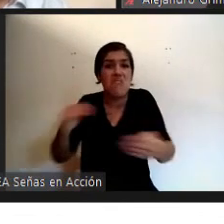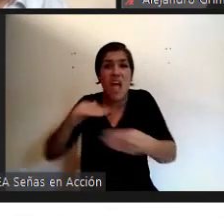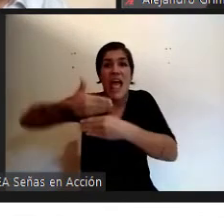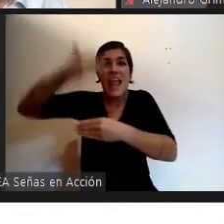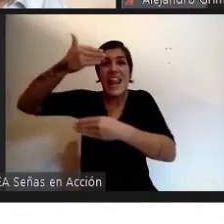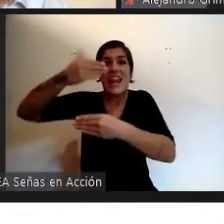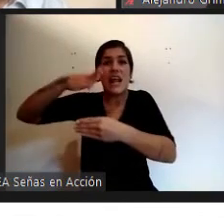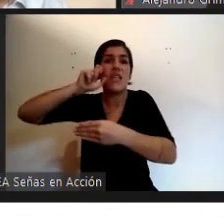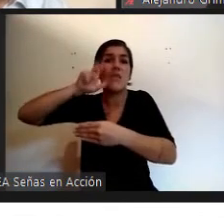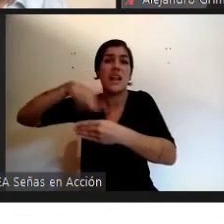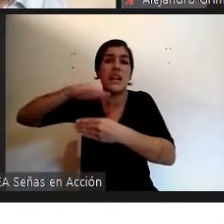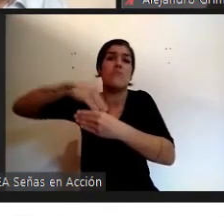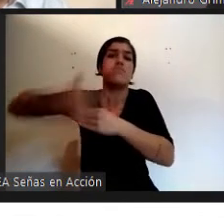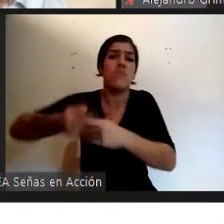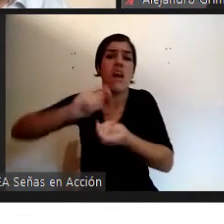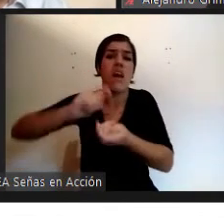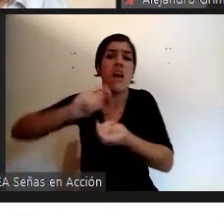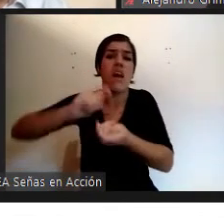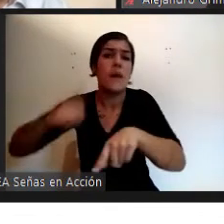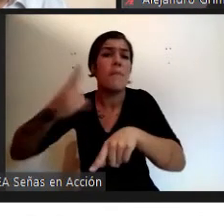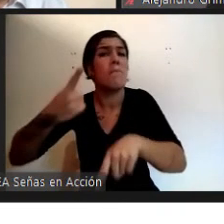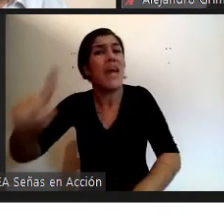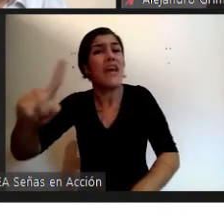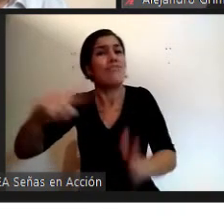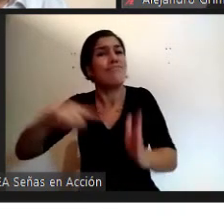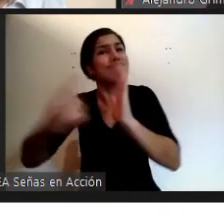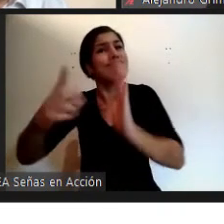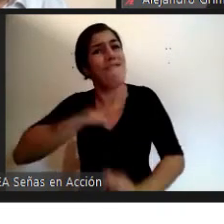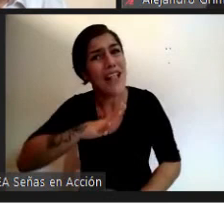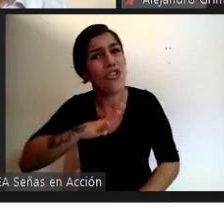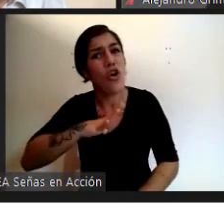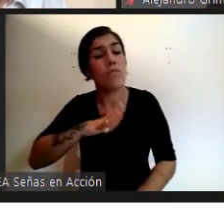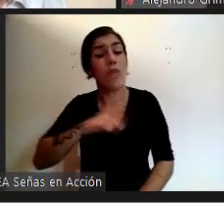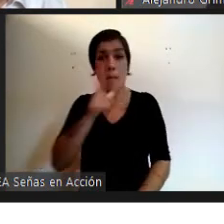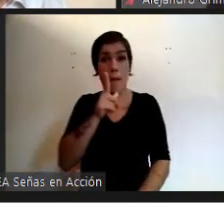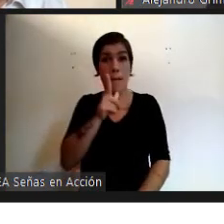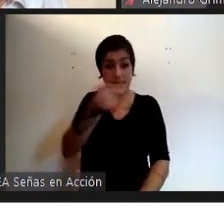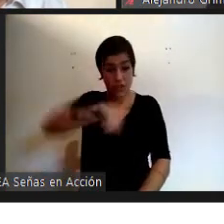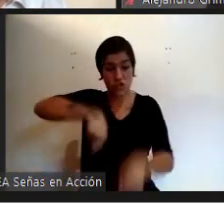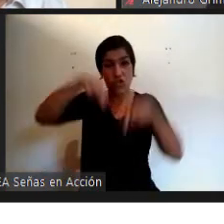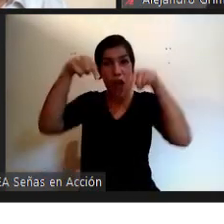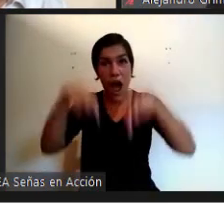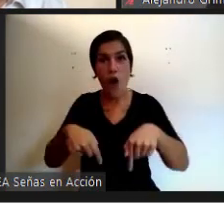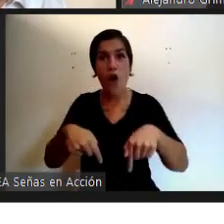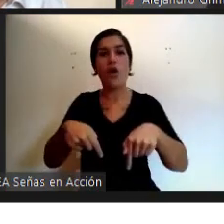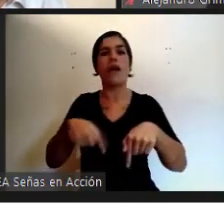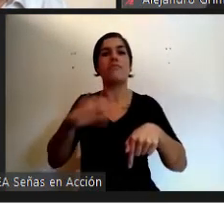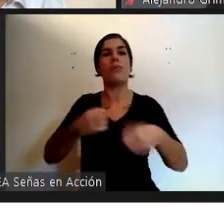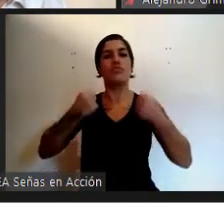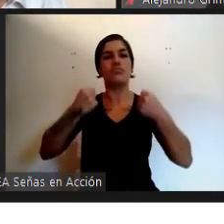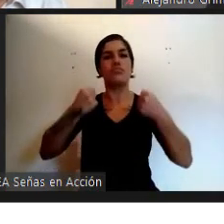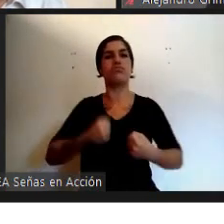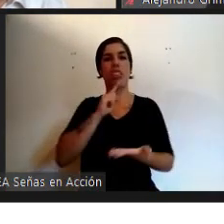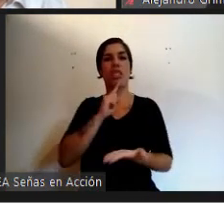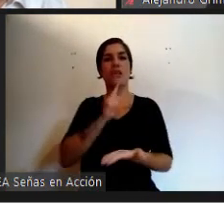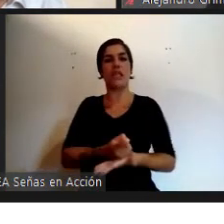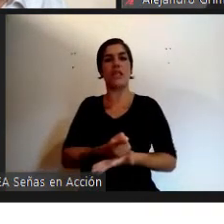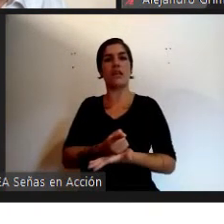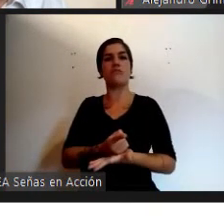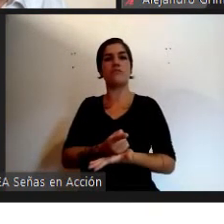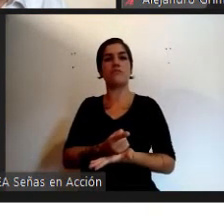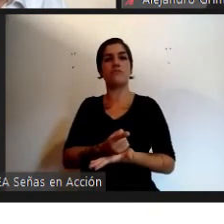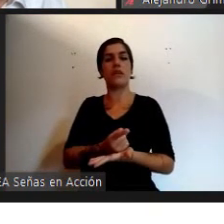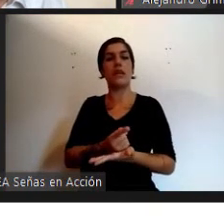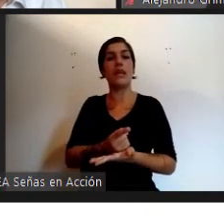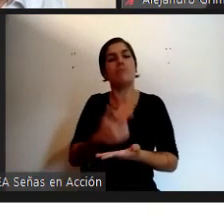work in the field of thinking and leadership in connection to culture. We should try to lay some